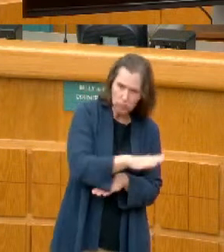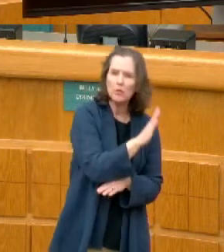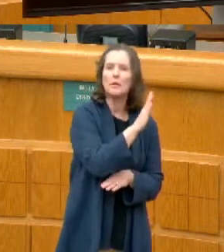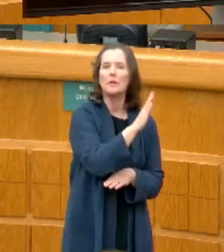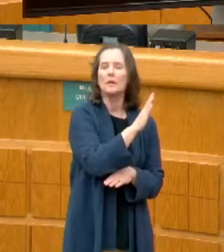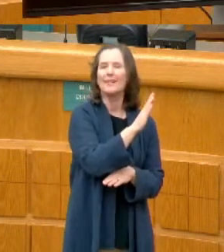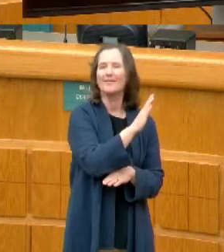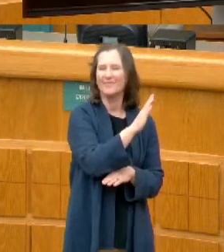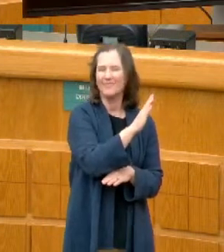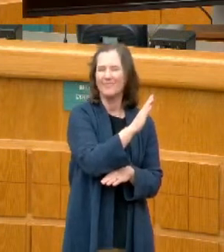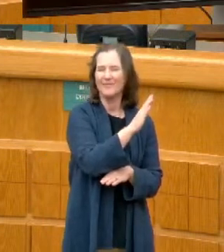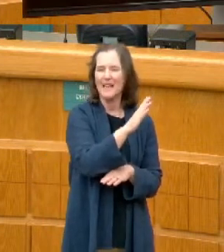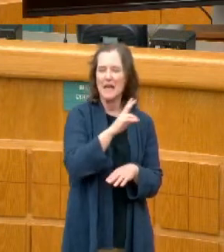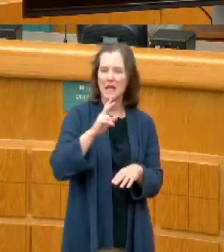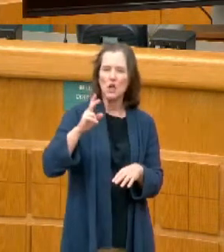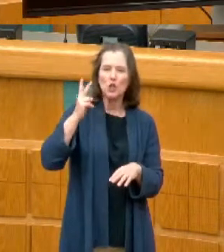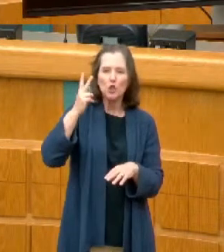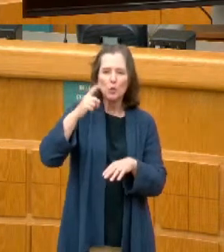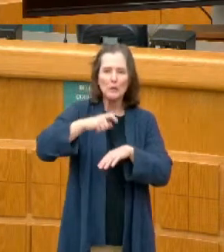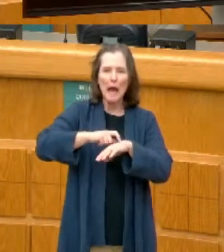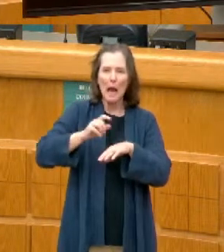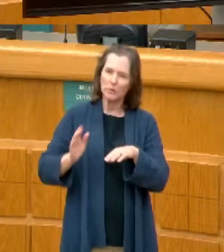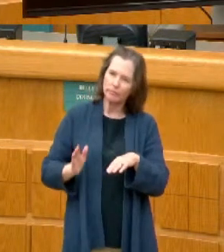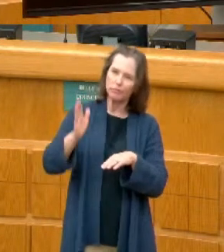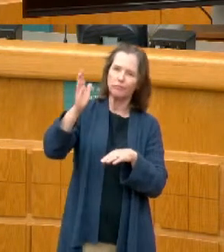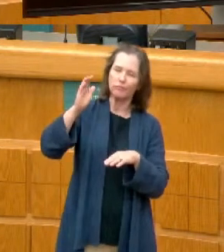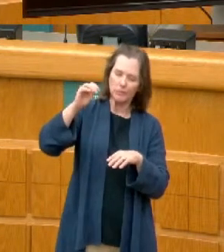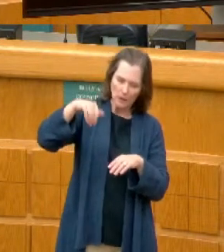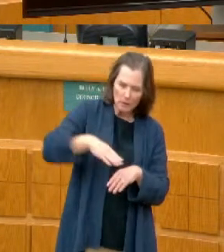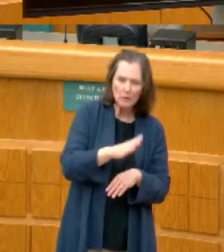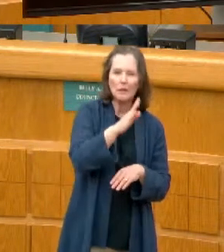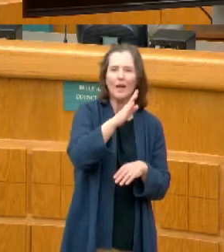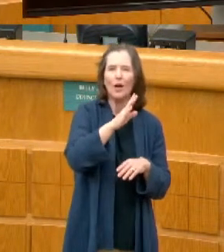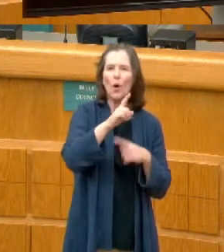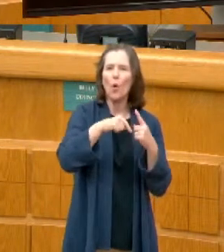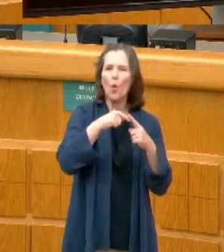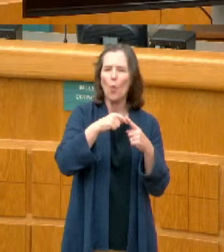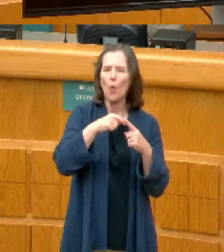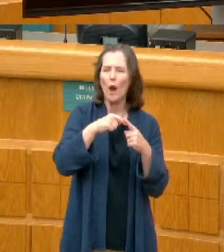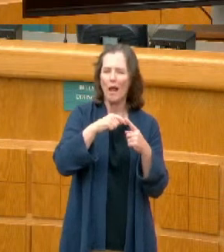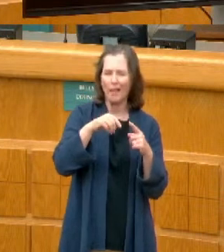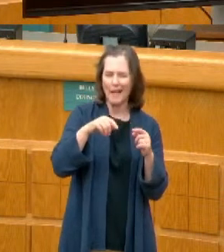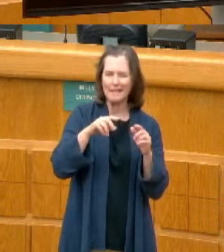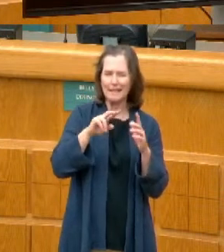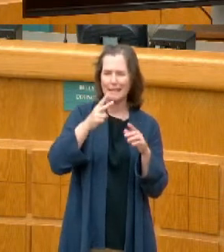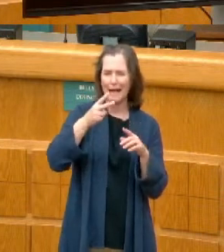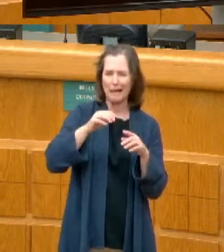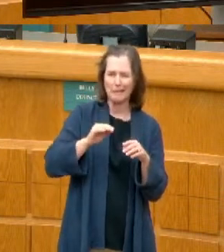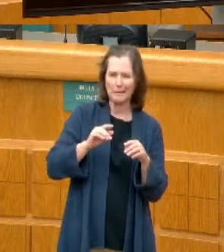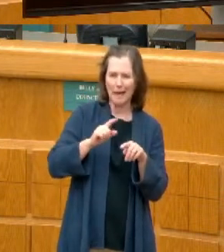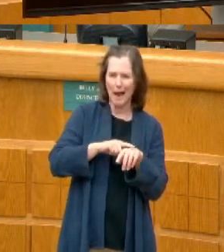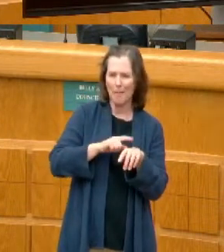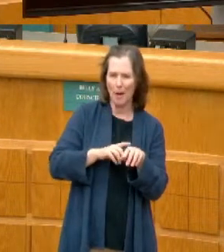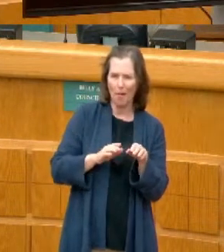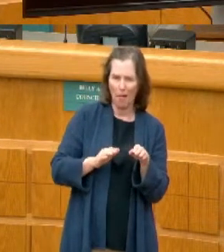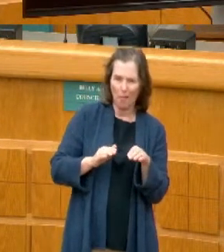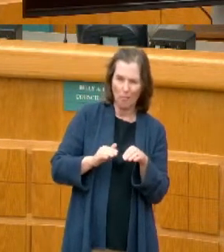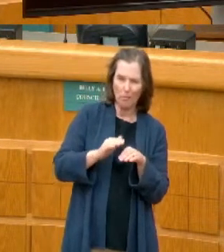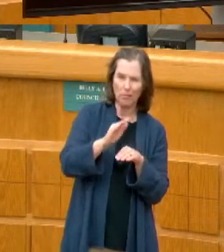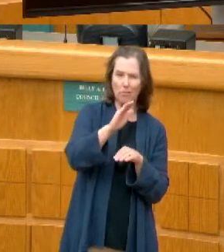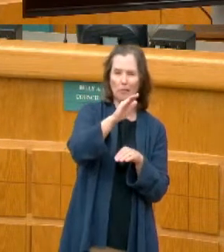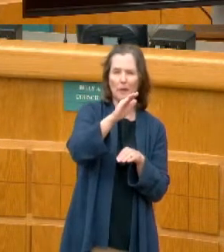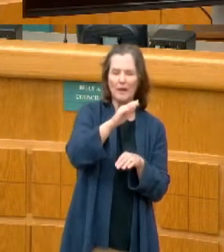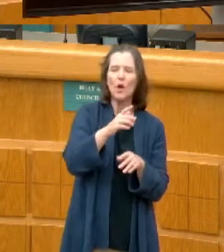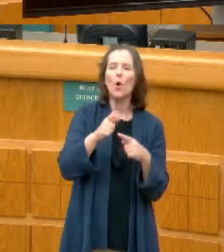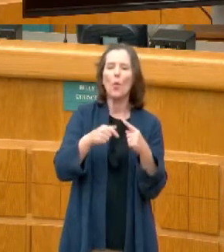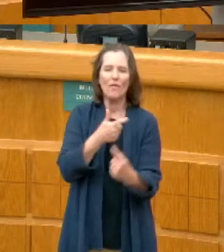and surge right about the time that we were seeing the vaccines come online. And then look how fantastic we did. You know what